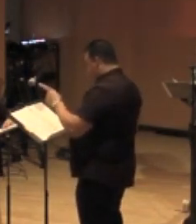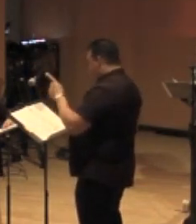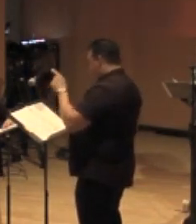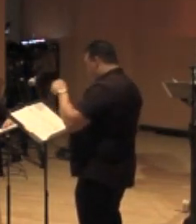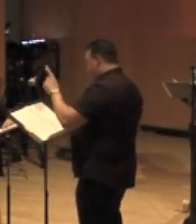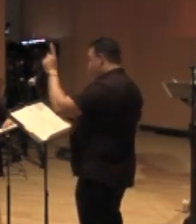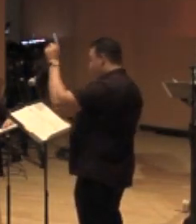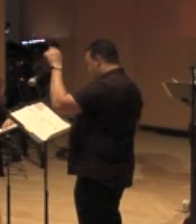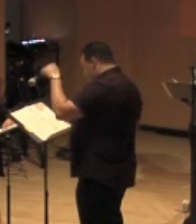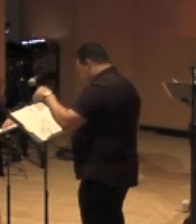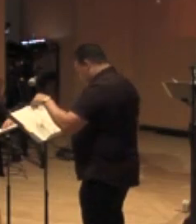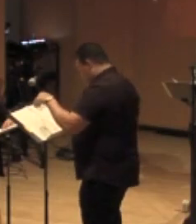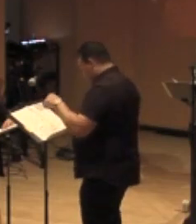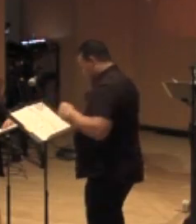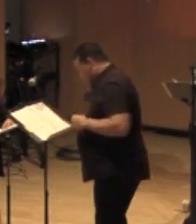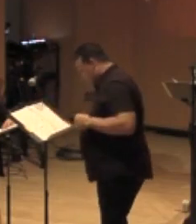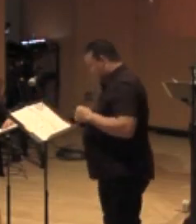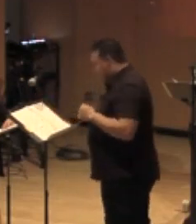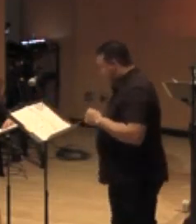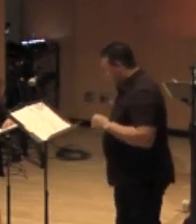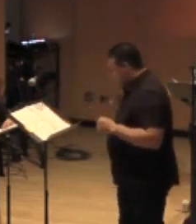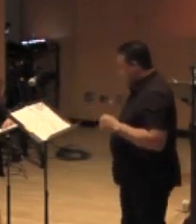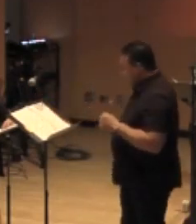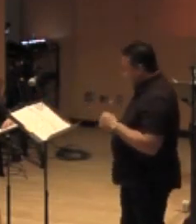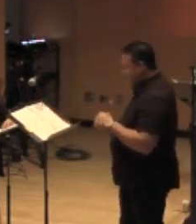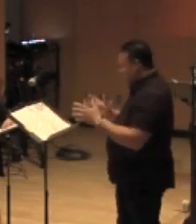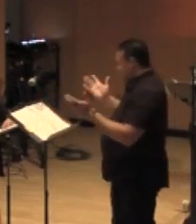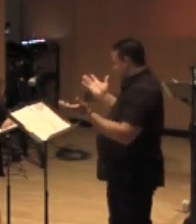diving up and down